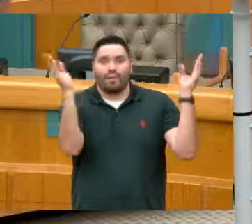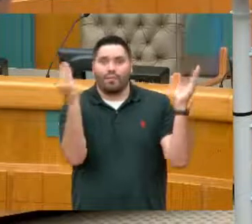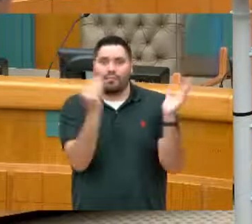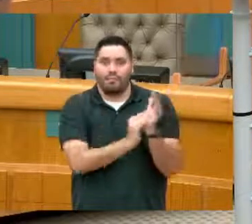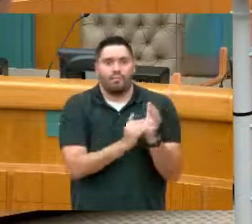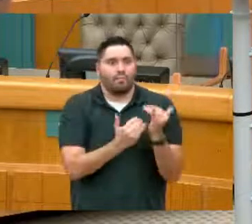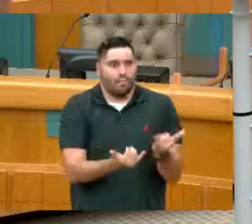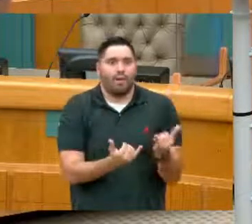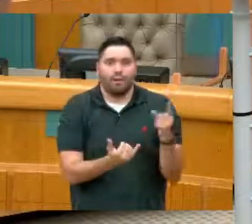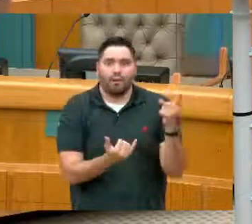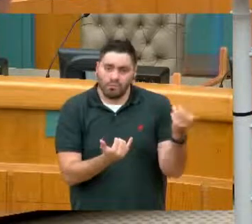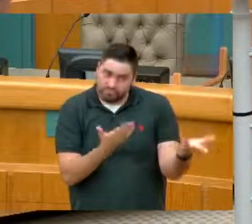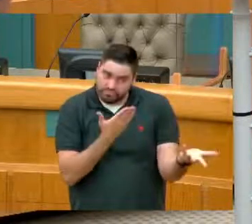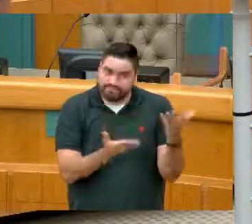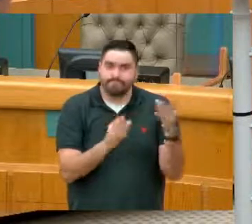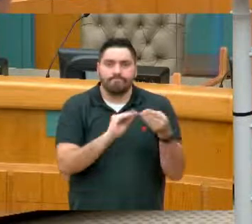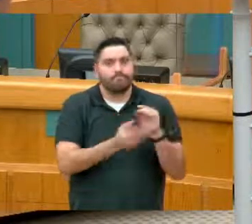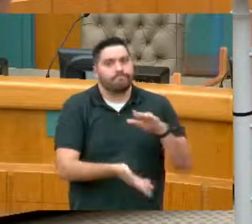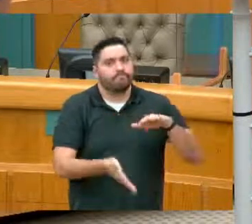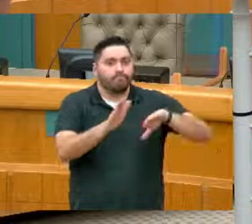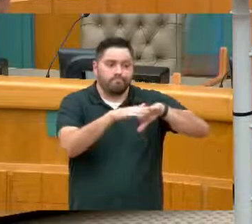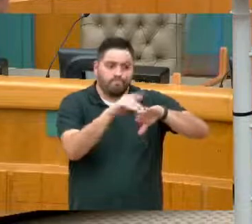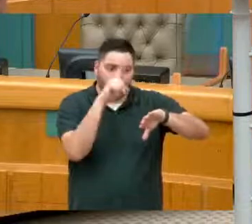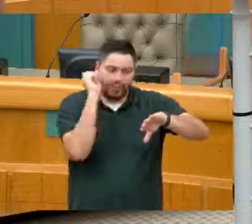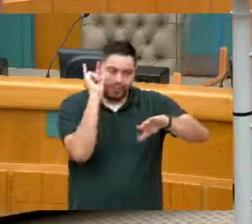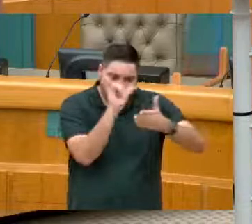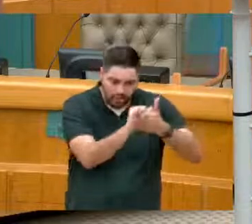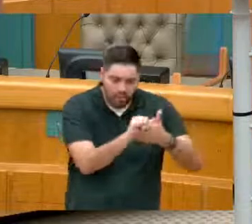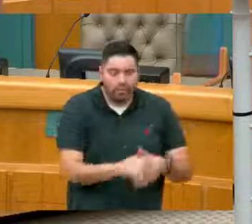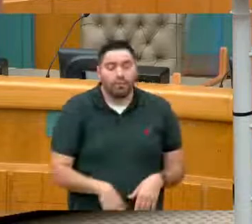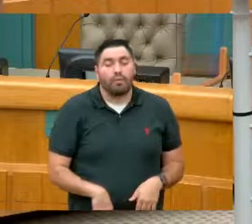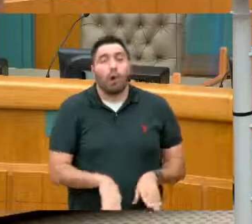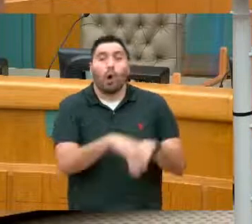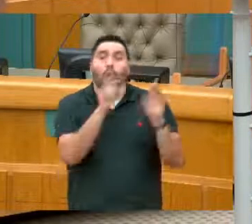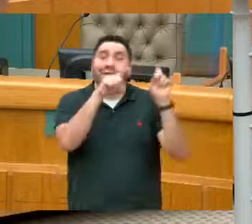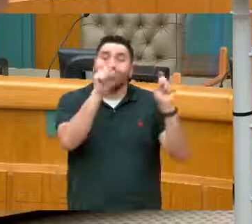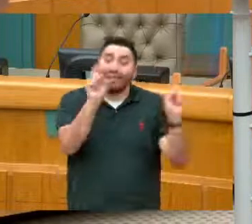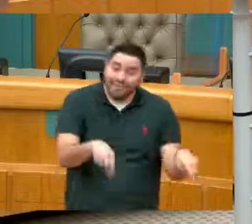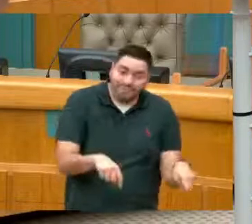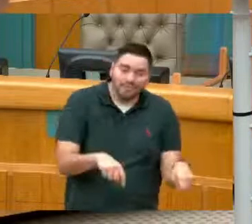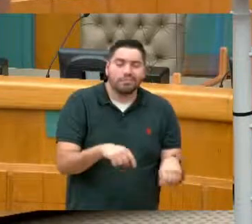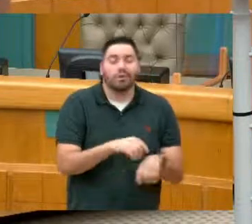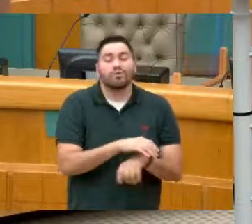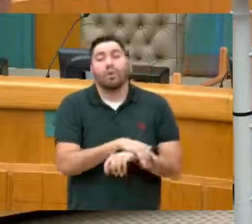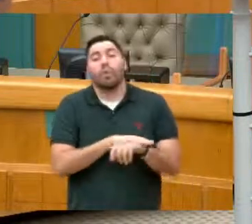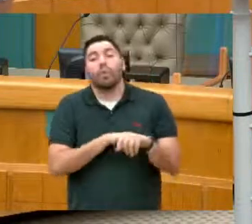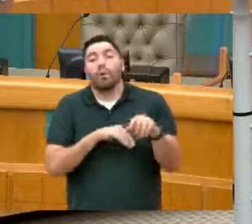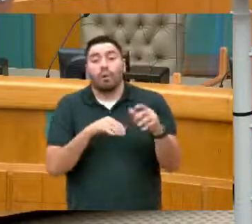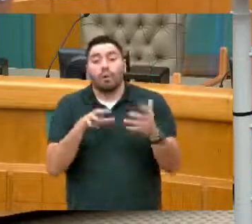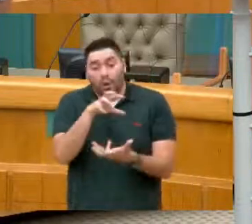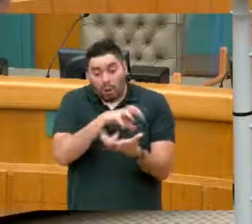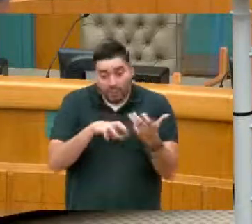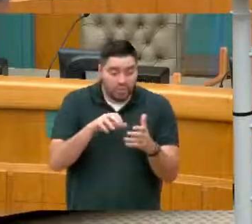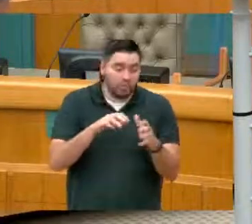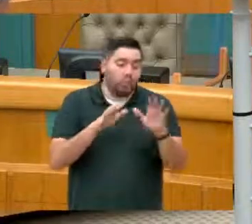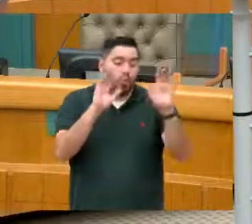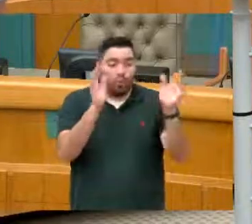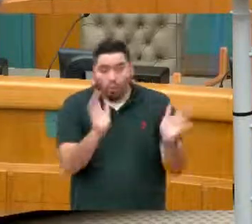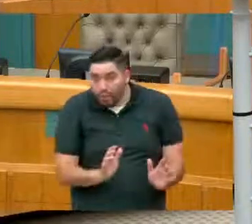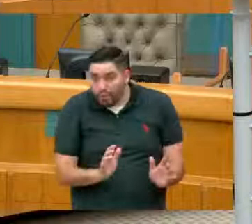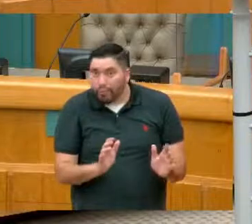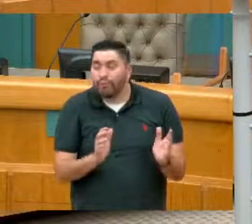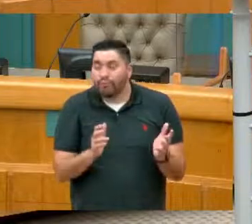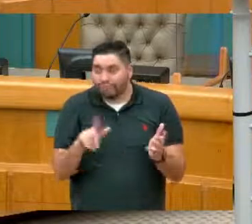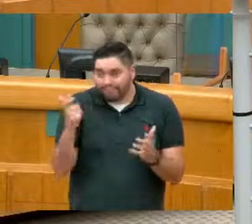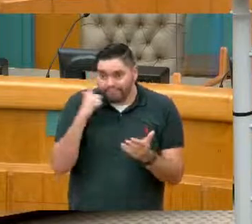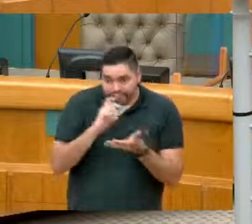And I'm going to agree with what Dr. Bird just said, but the question came up about like in West Texas. I know